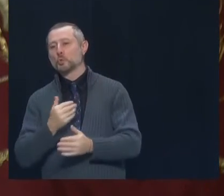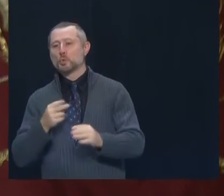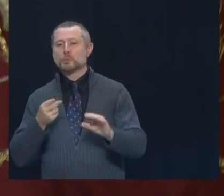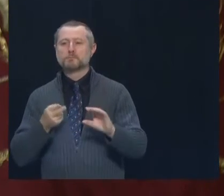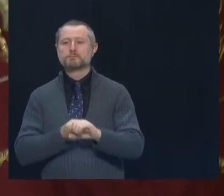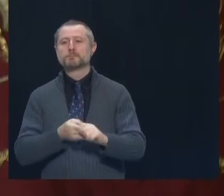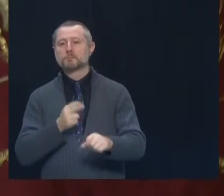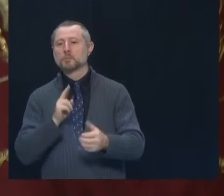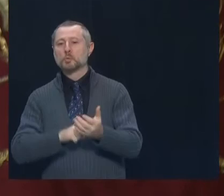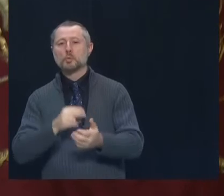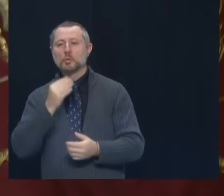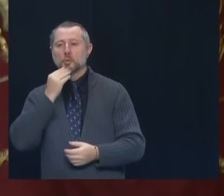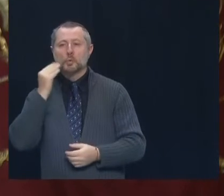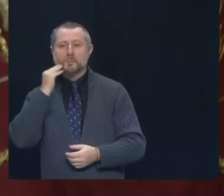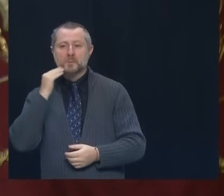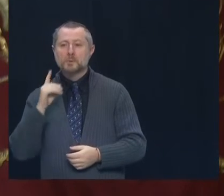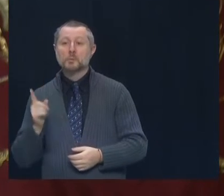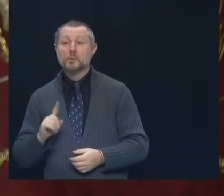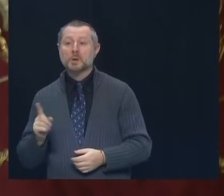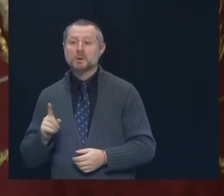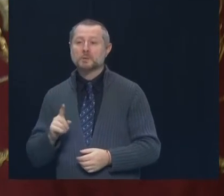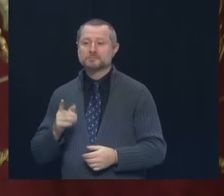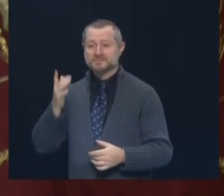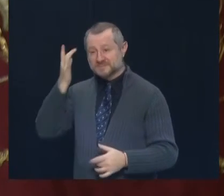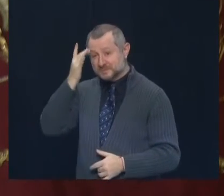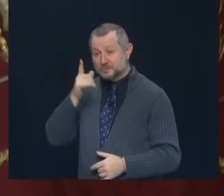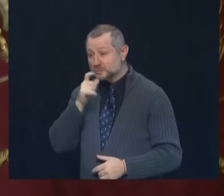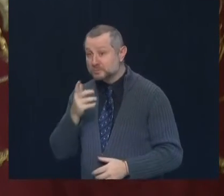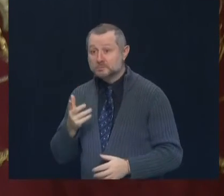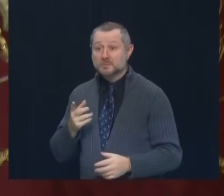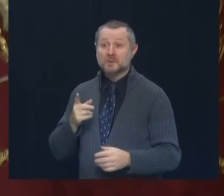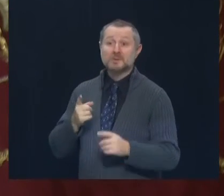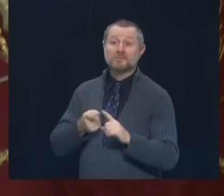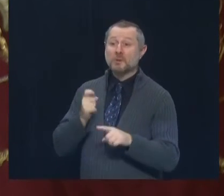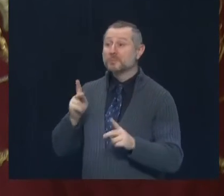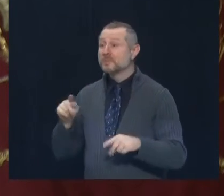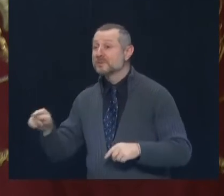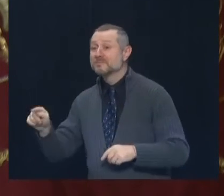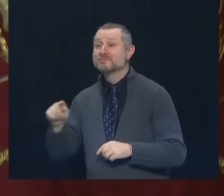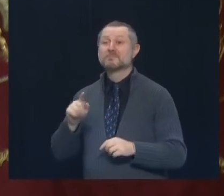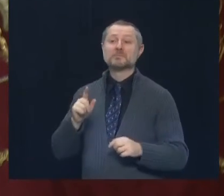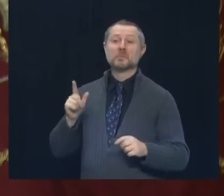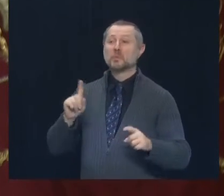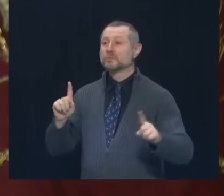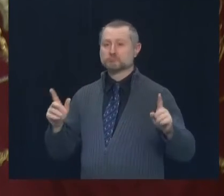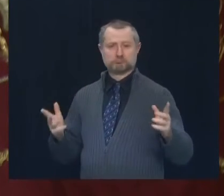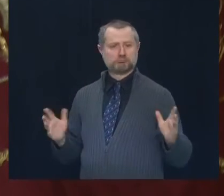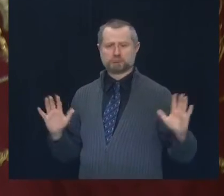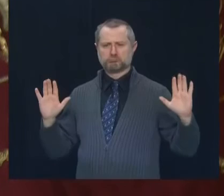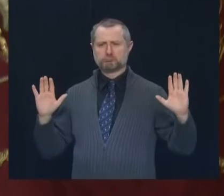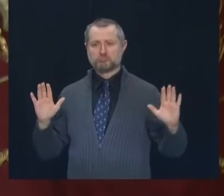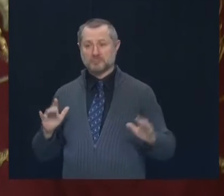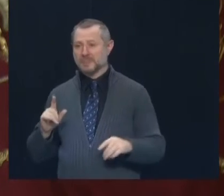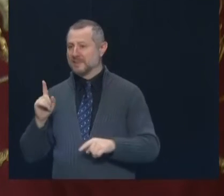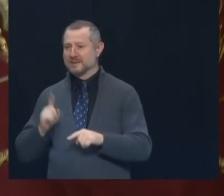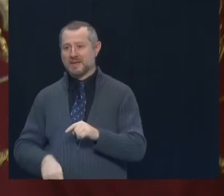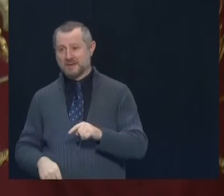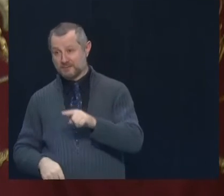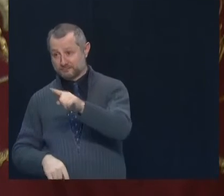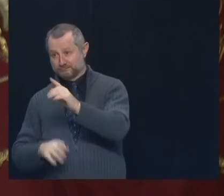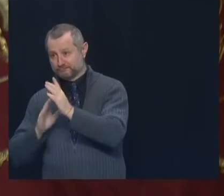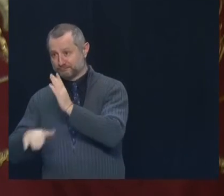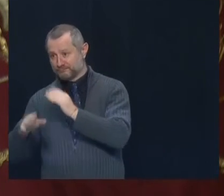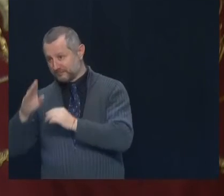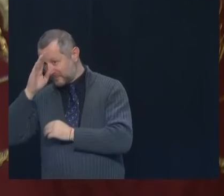do those people go? We are not allowing anyone to be discharged from hospitals into nursing homes unless they have a negative test result. Last